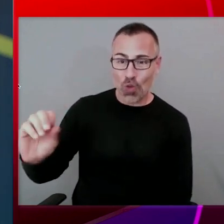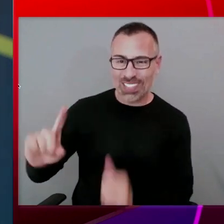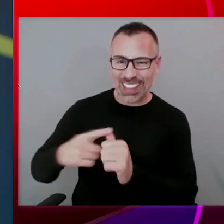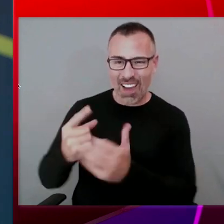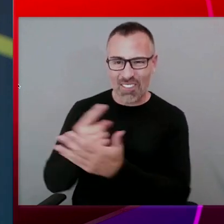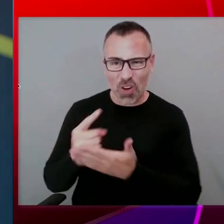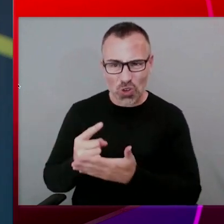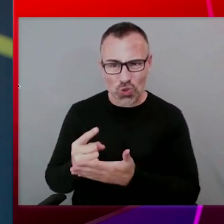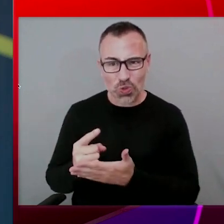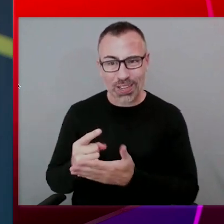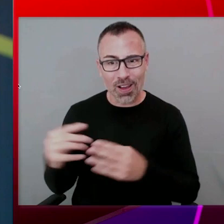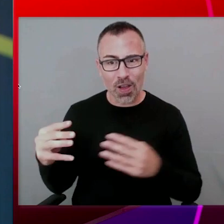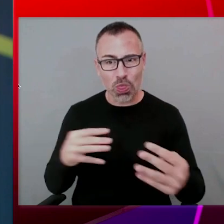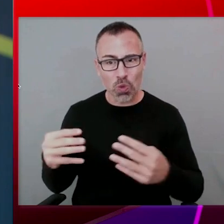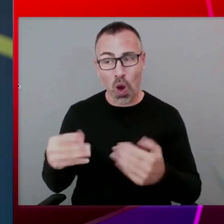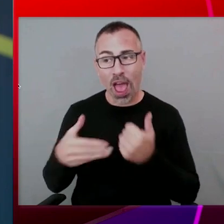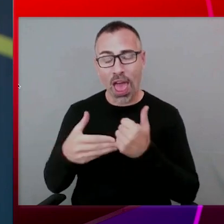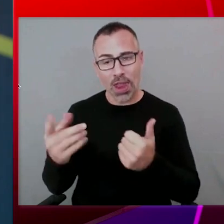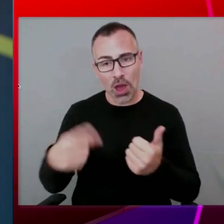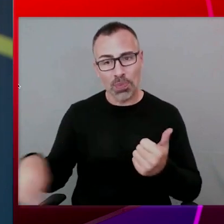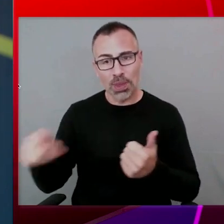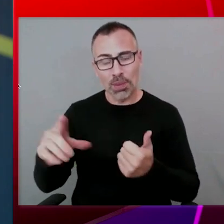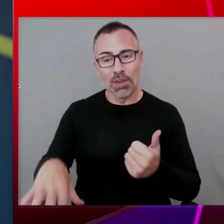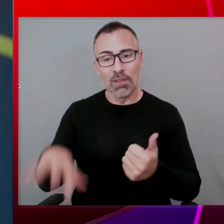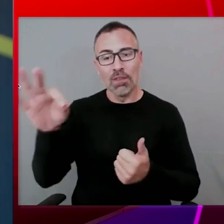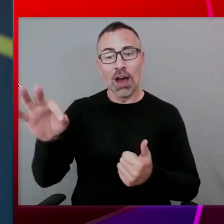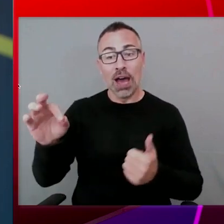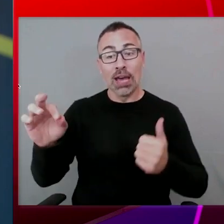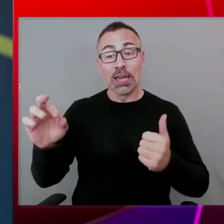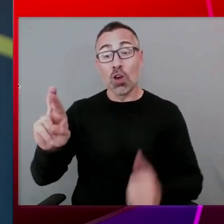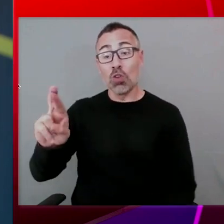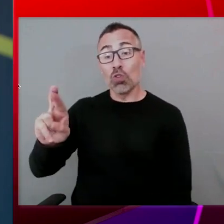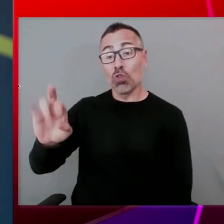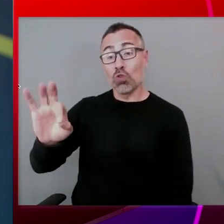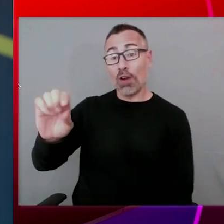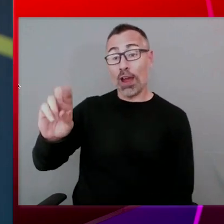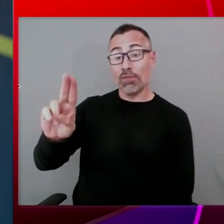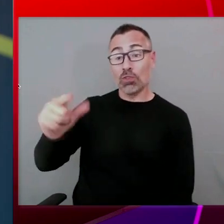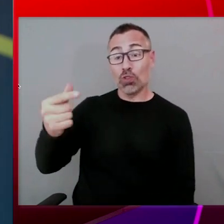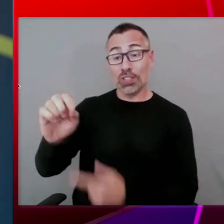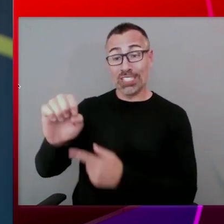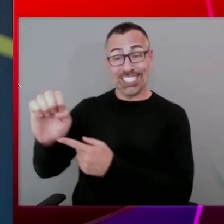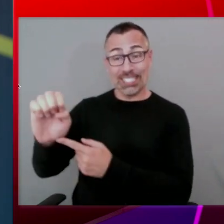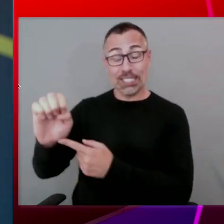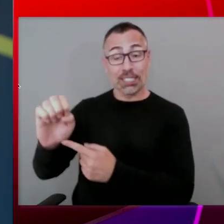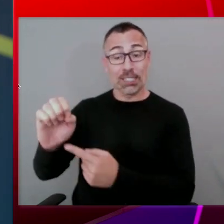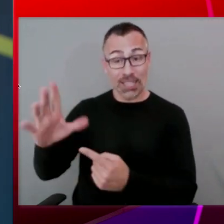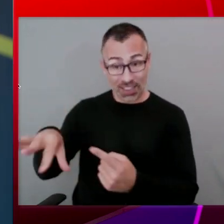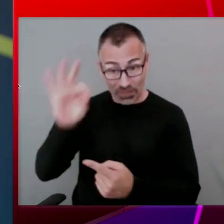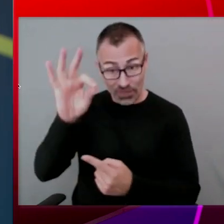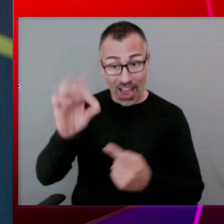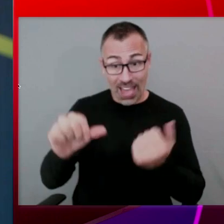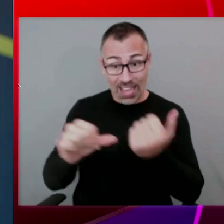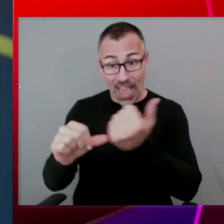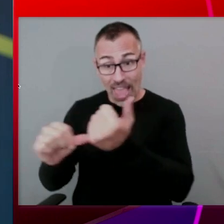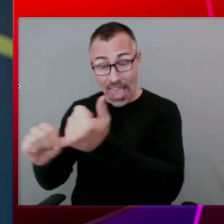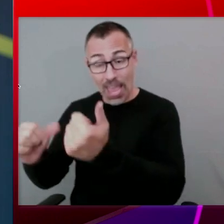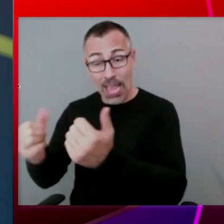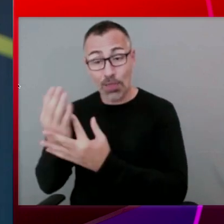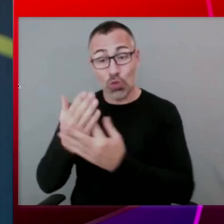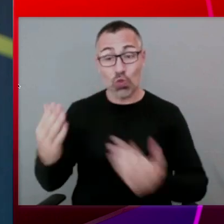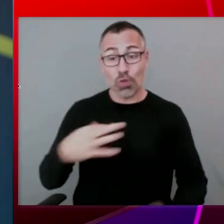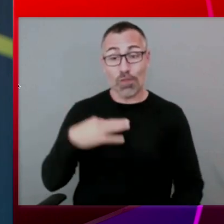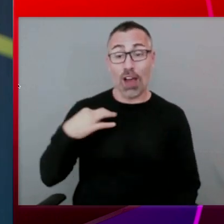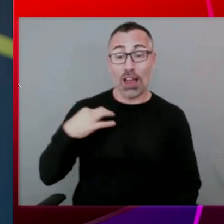to help find refugees aid through various volunteer services and NGOs. And it's actually quite